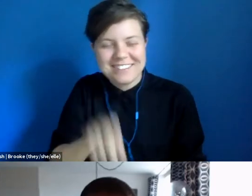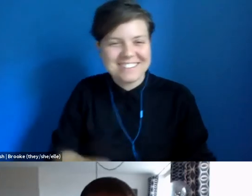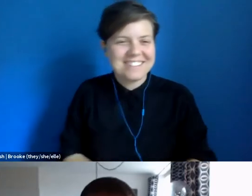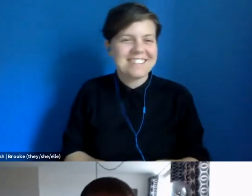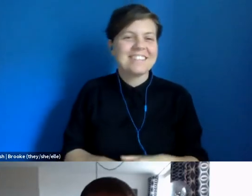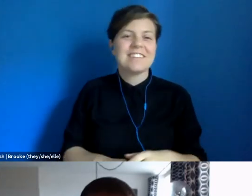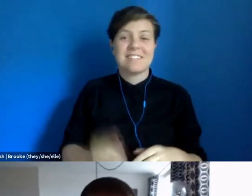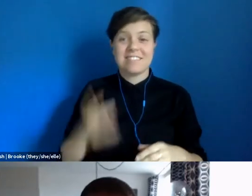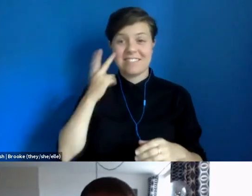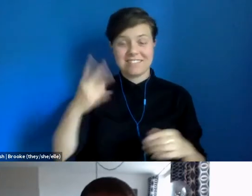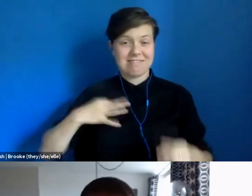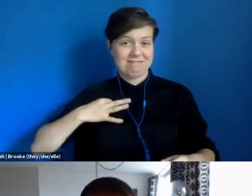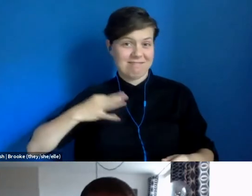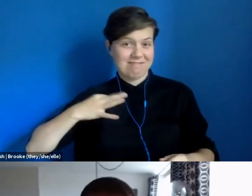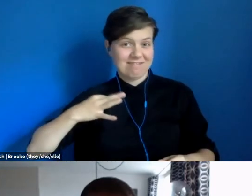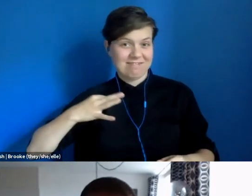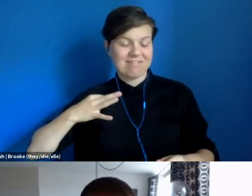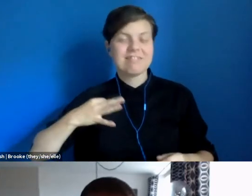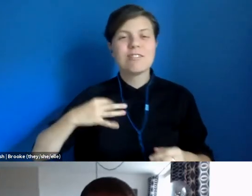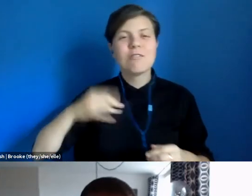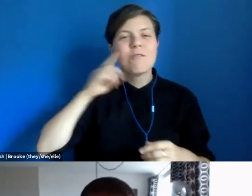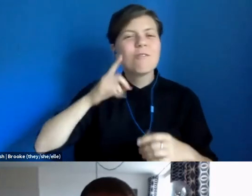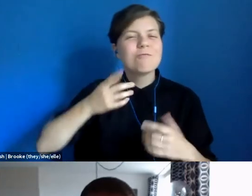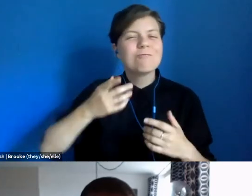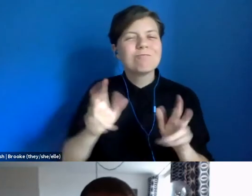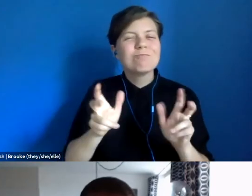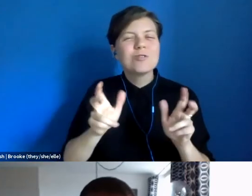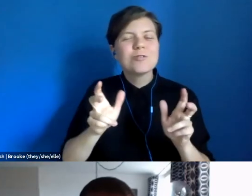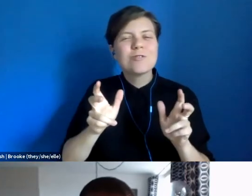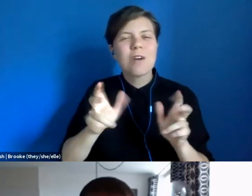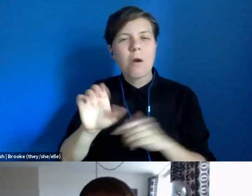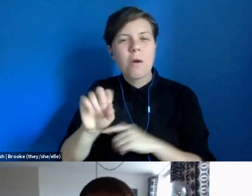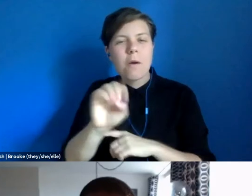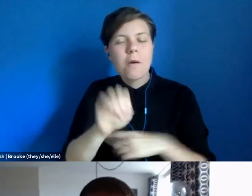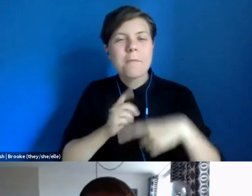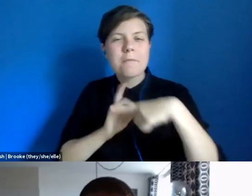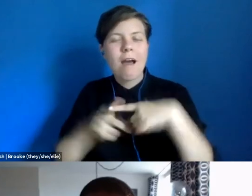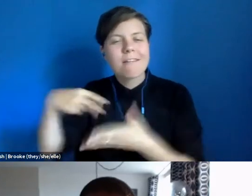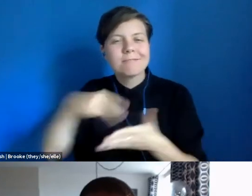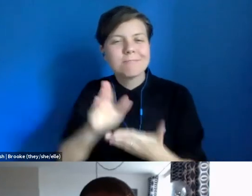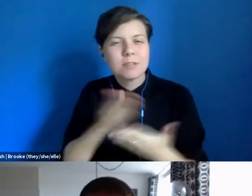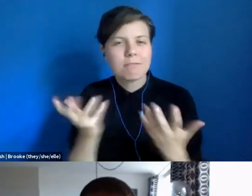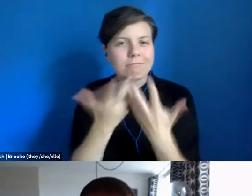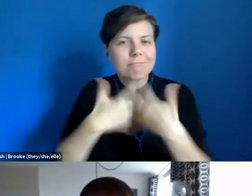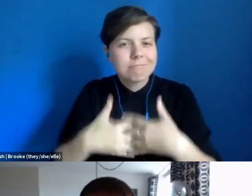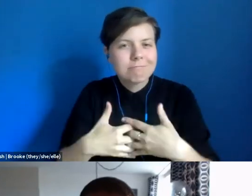combine algorithms and live coding with dance music. And